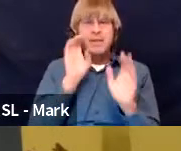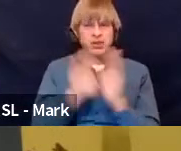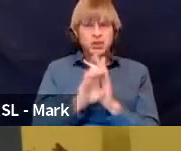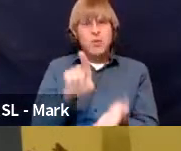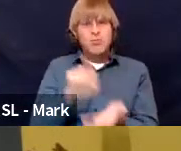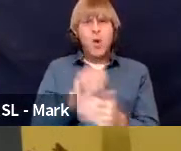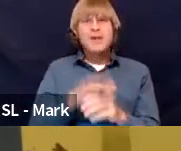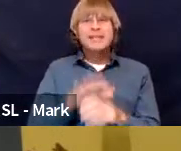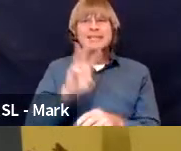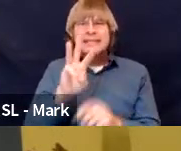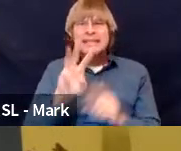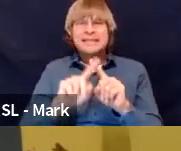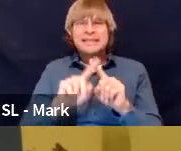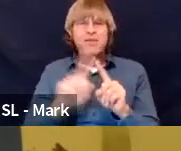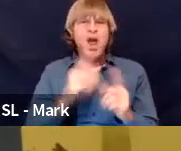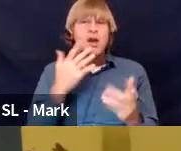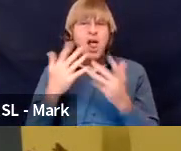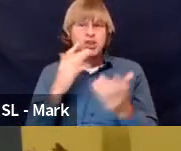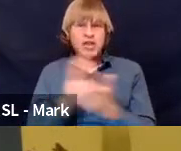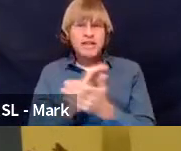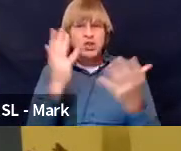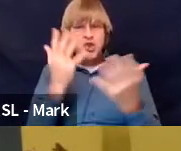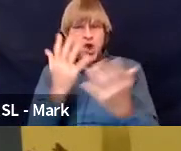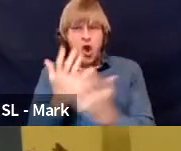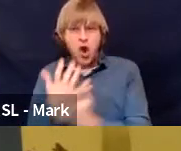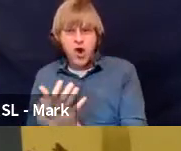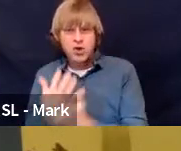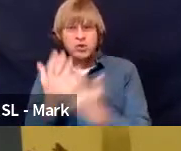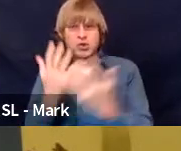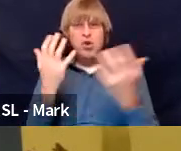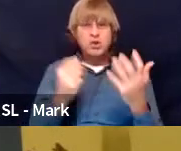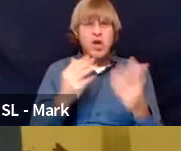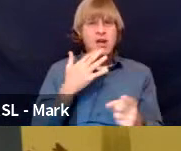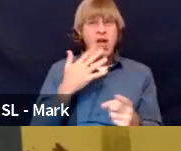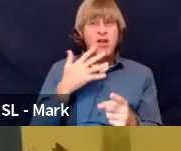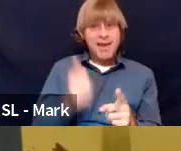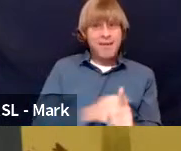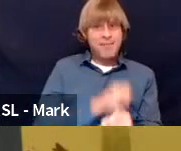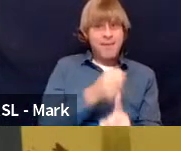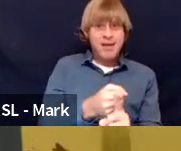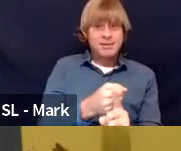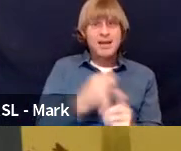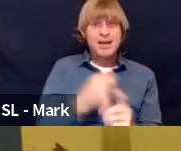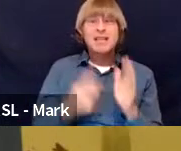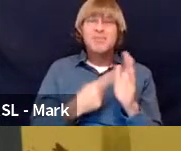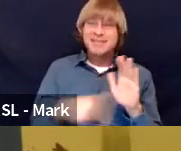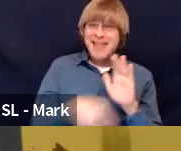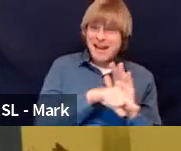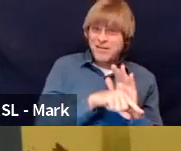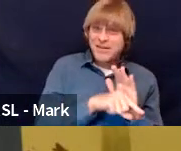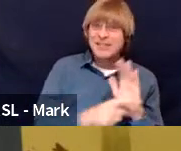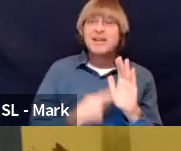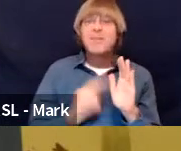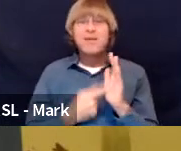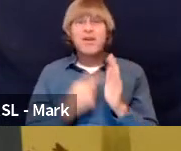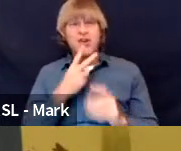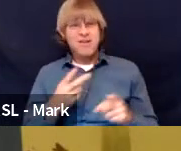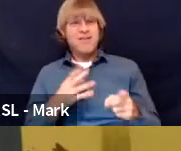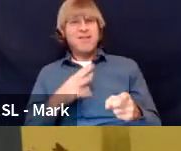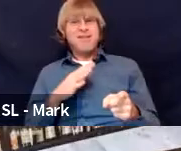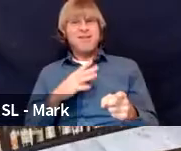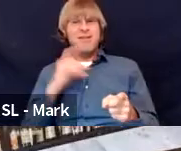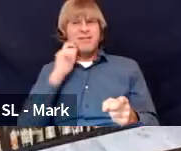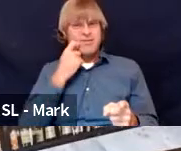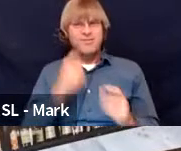printed on 6 different shades of colored paper. So you can really see how color can impact it. Some ways negatively, some ways in a really happy